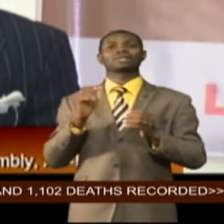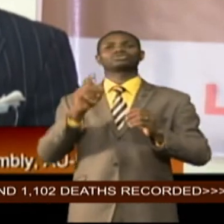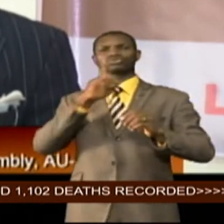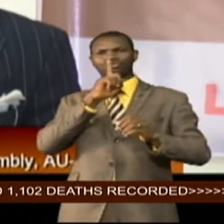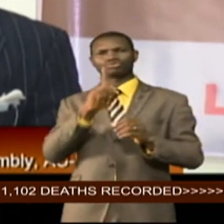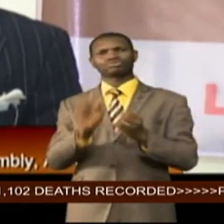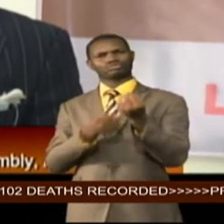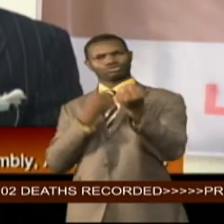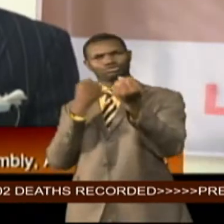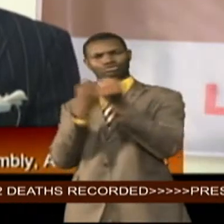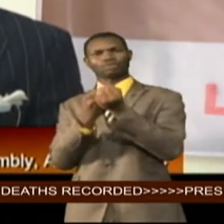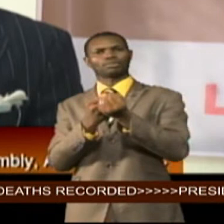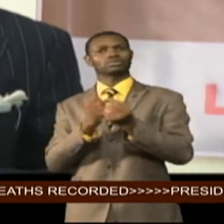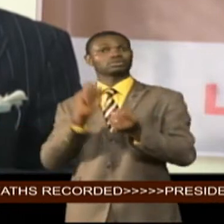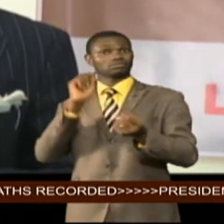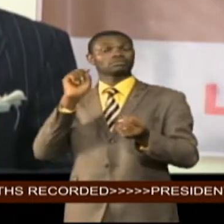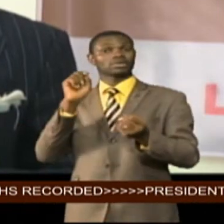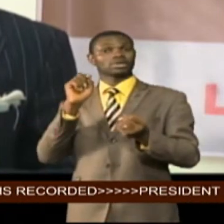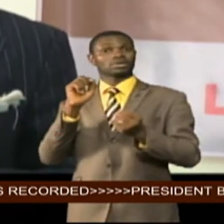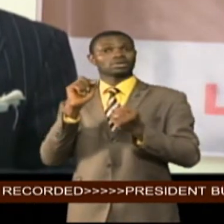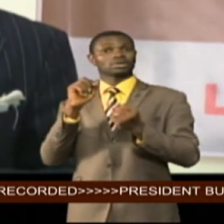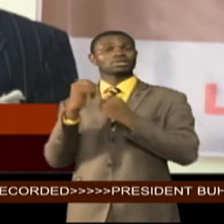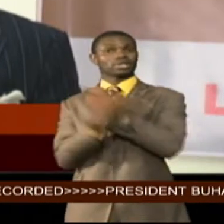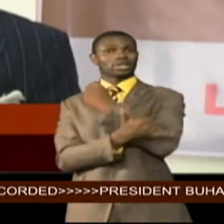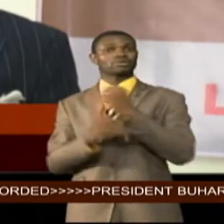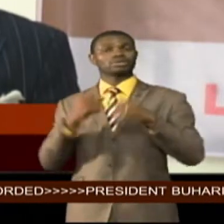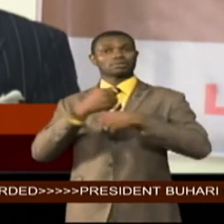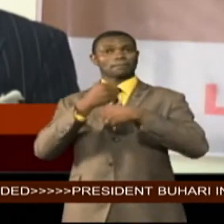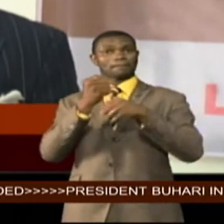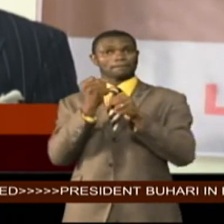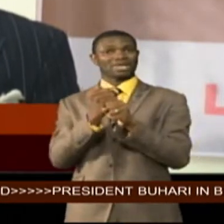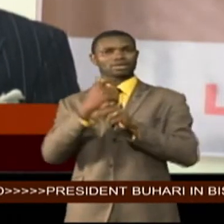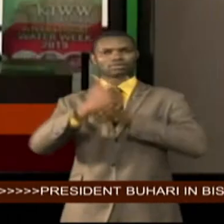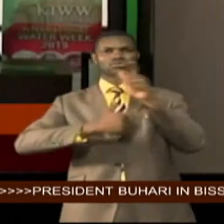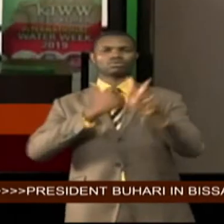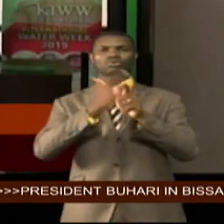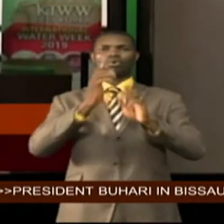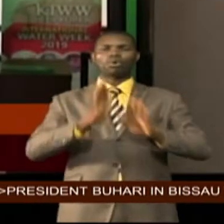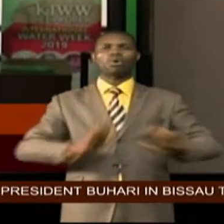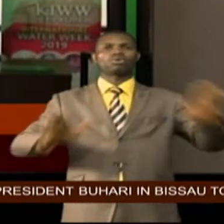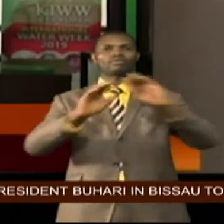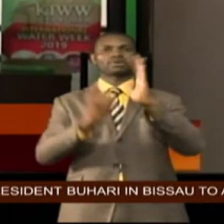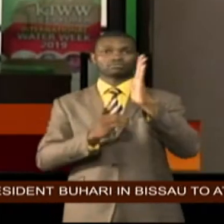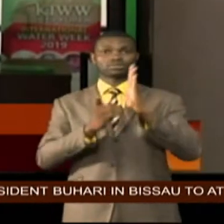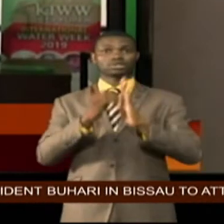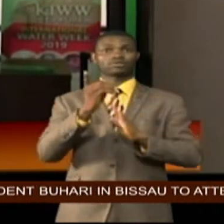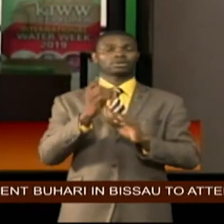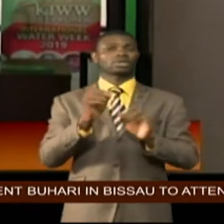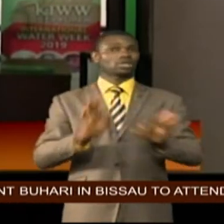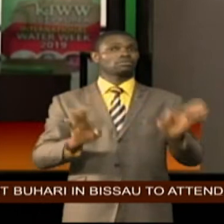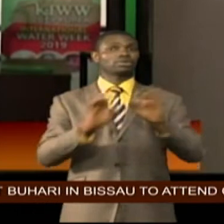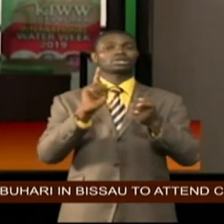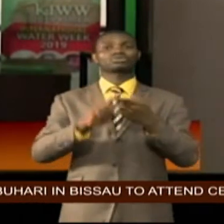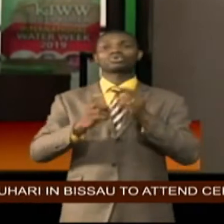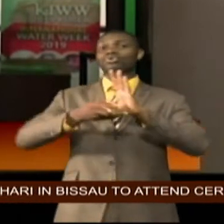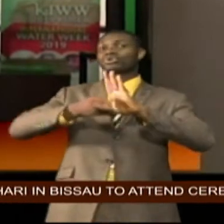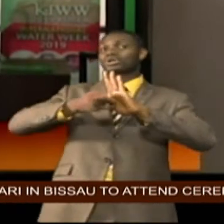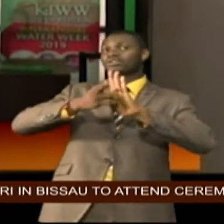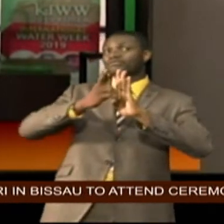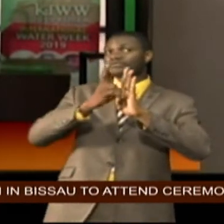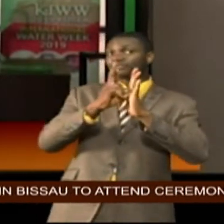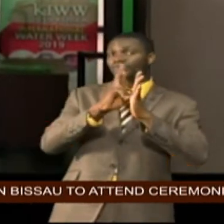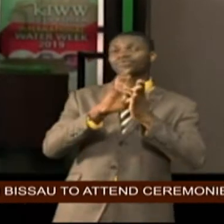propeller that accelerates growth and global development. Review the Constitution and have women's